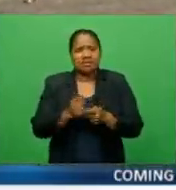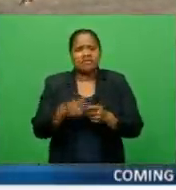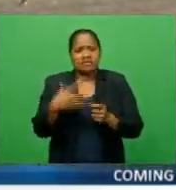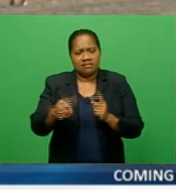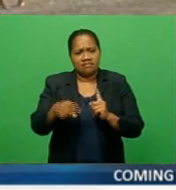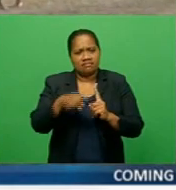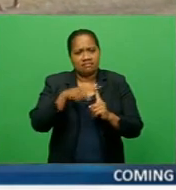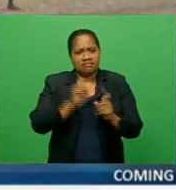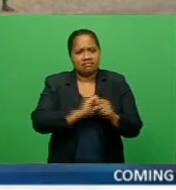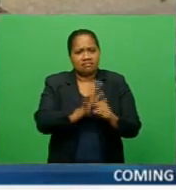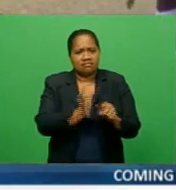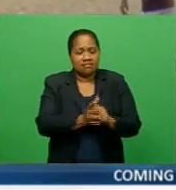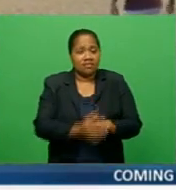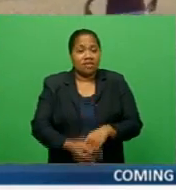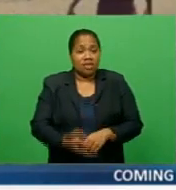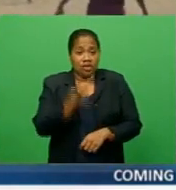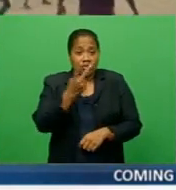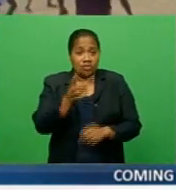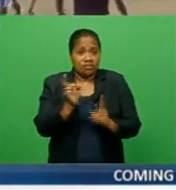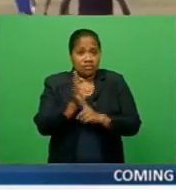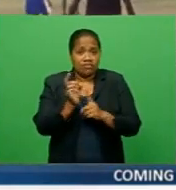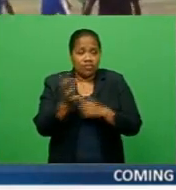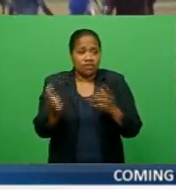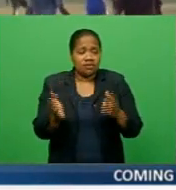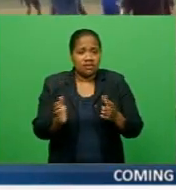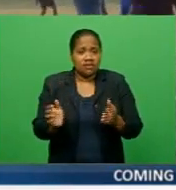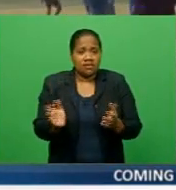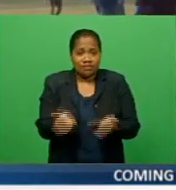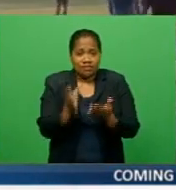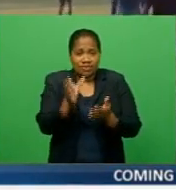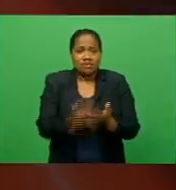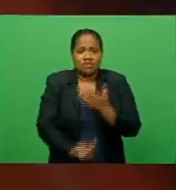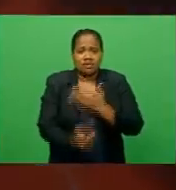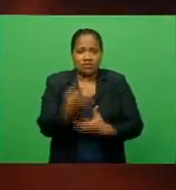And 2 key players ruled out for Nandi. This and more coming up.